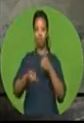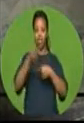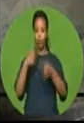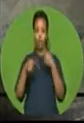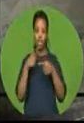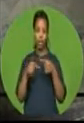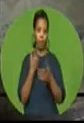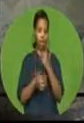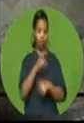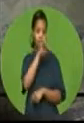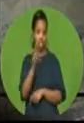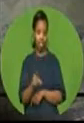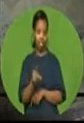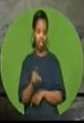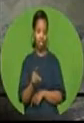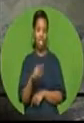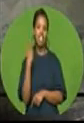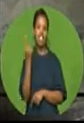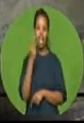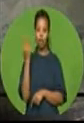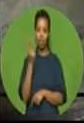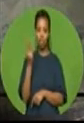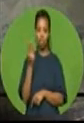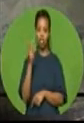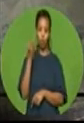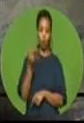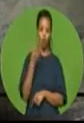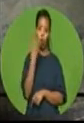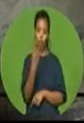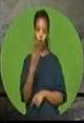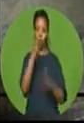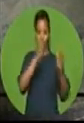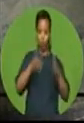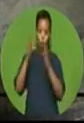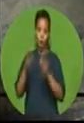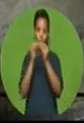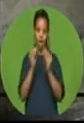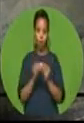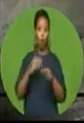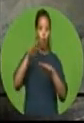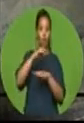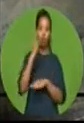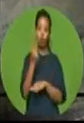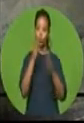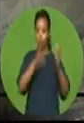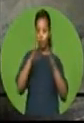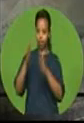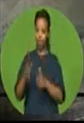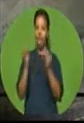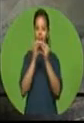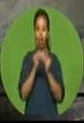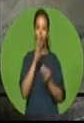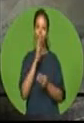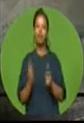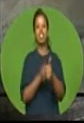discussion? The advantages of the four-column account over the two-column account are